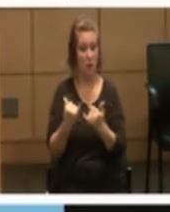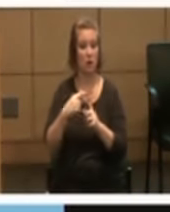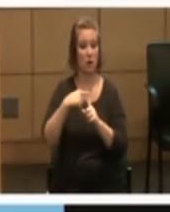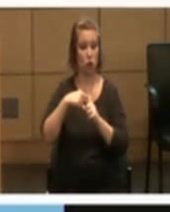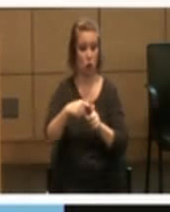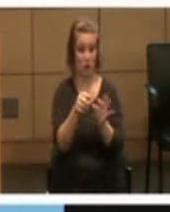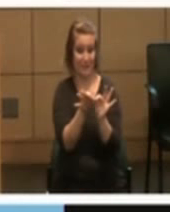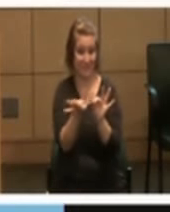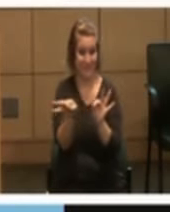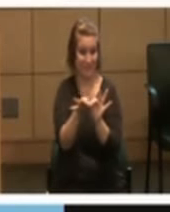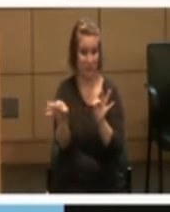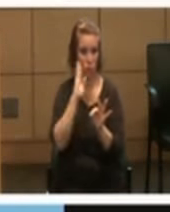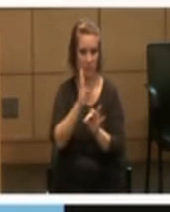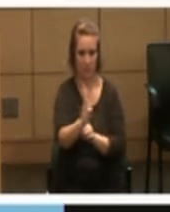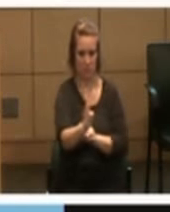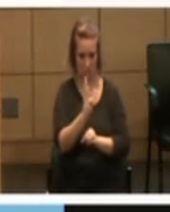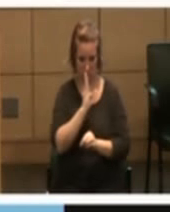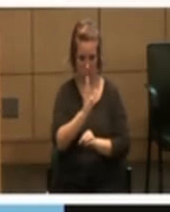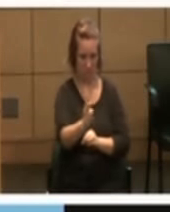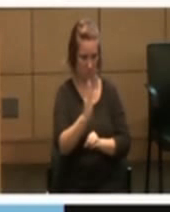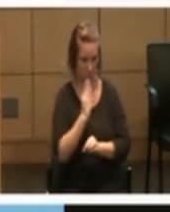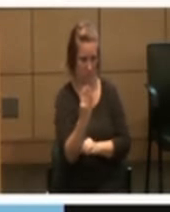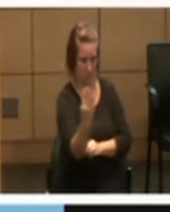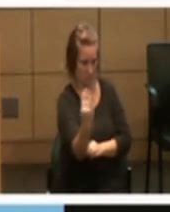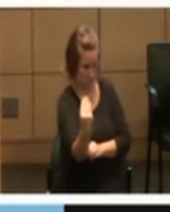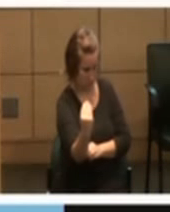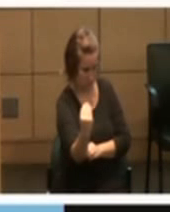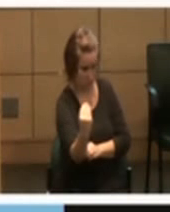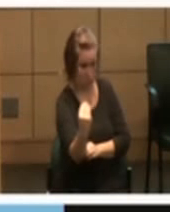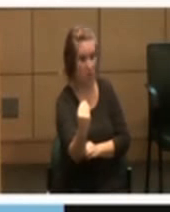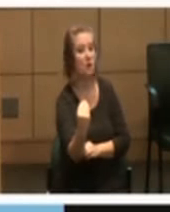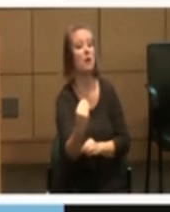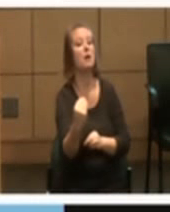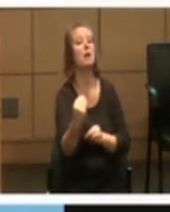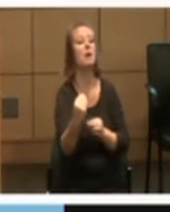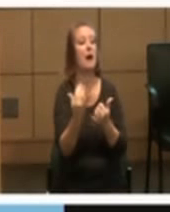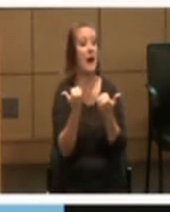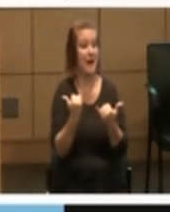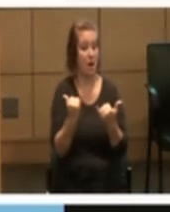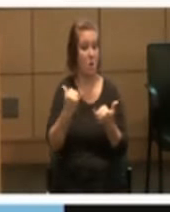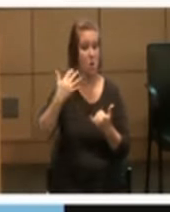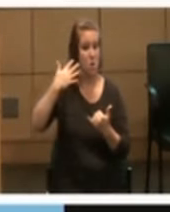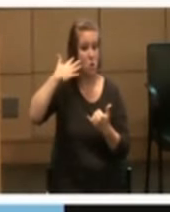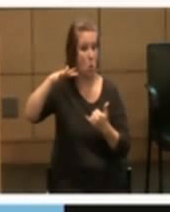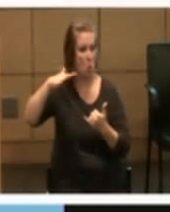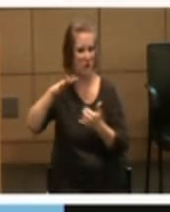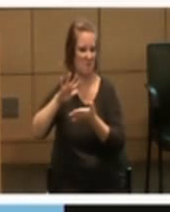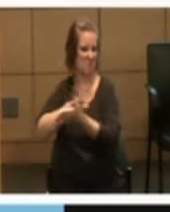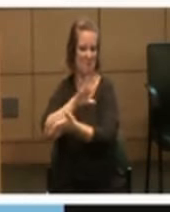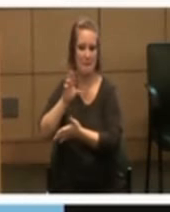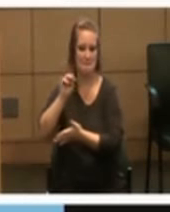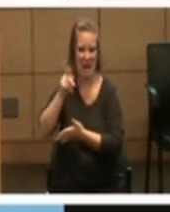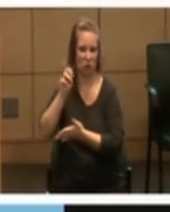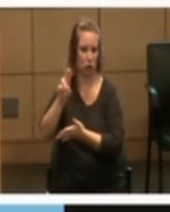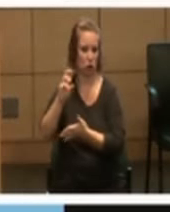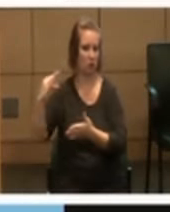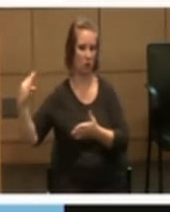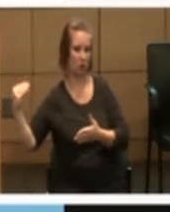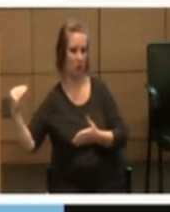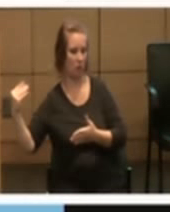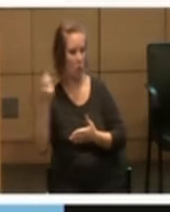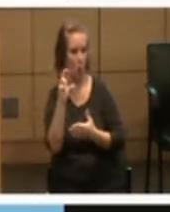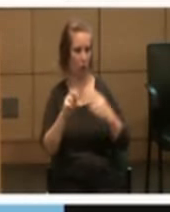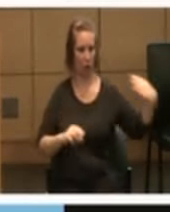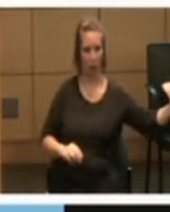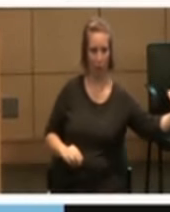target sentences are coming from the front of the listener. And then we spatially separate the masker to one side of the listener. And